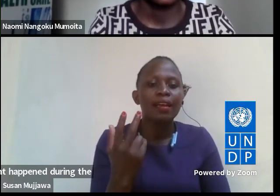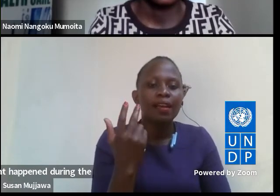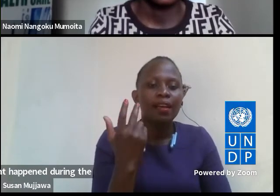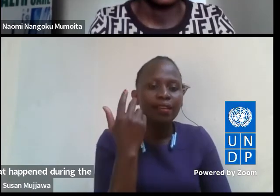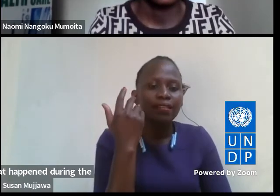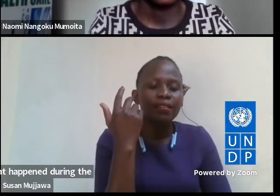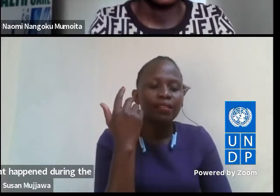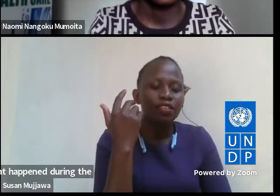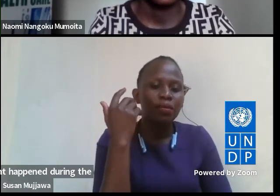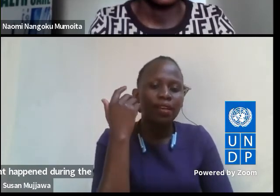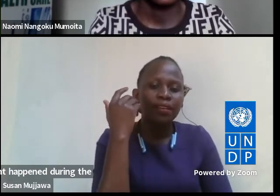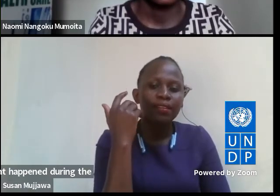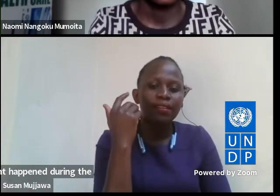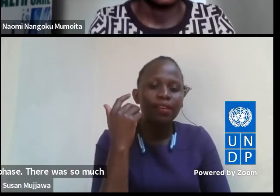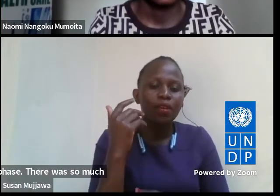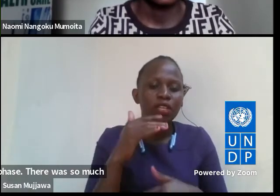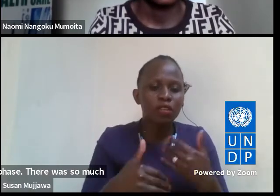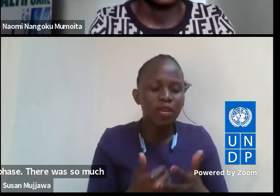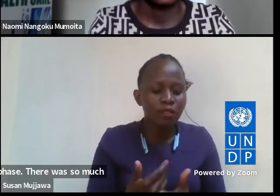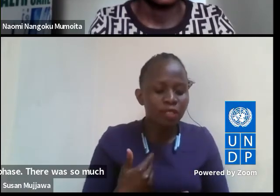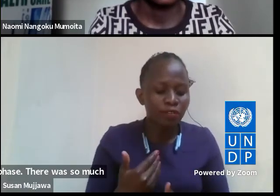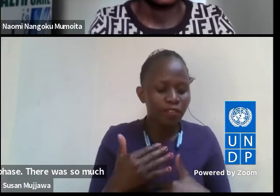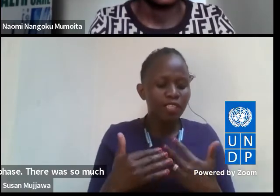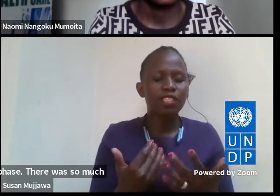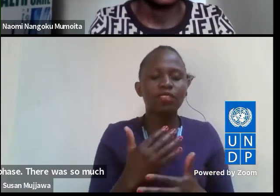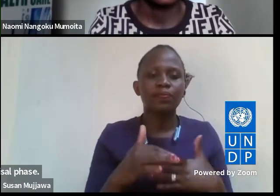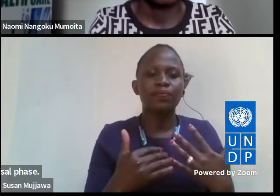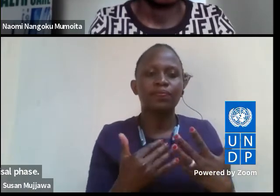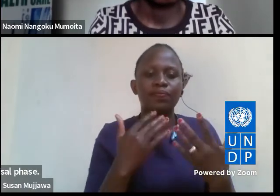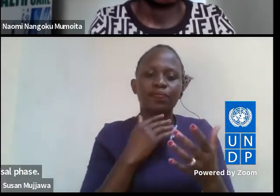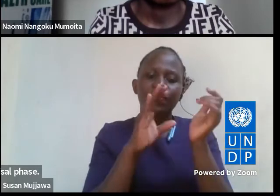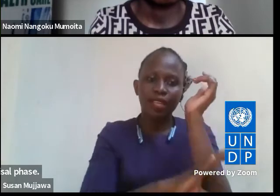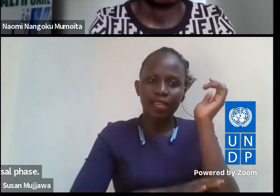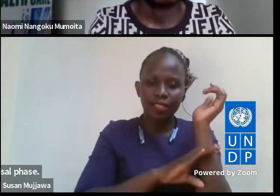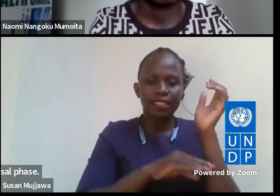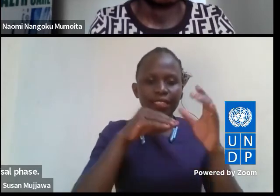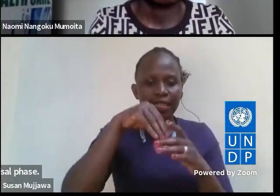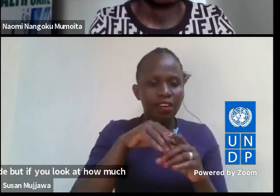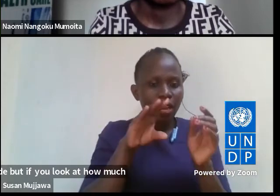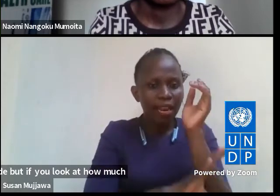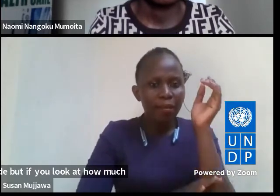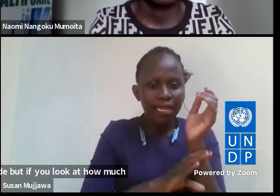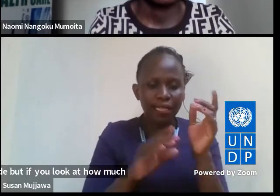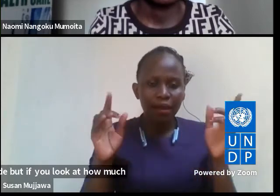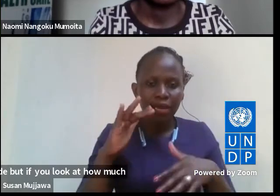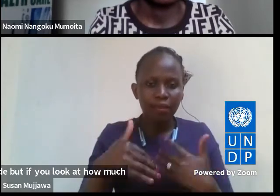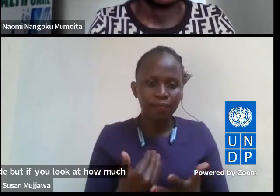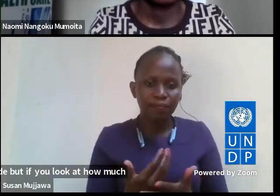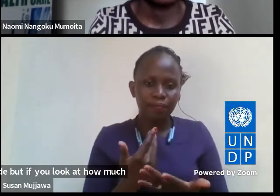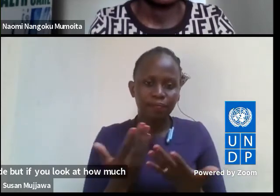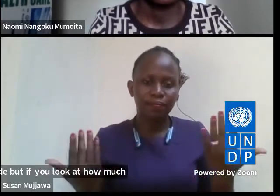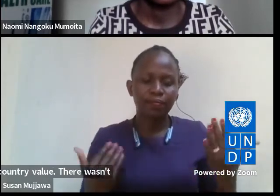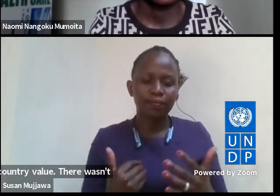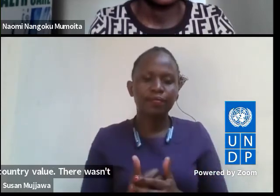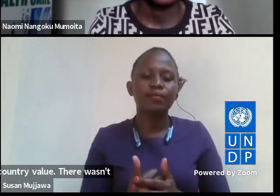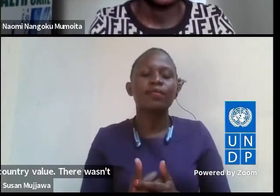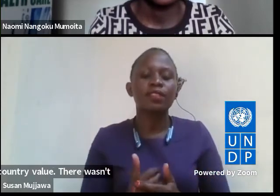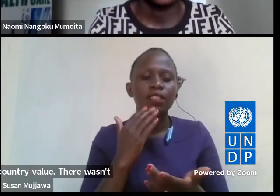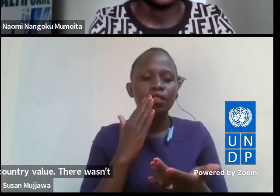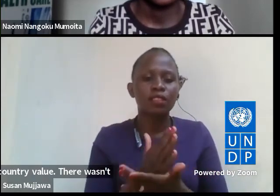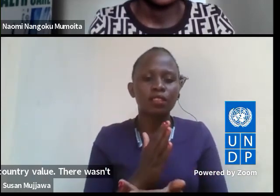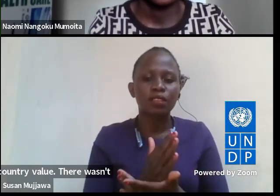made, but if you look at how much was retained in country value, there wasn't so much. Now, that meant that not